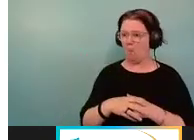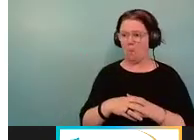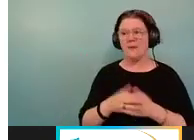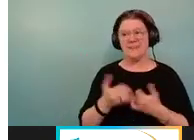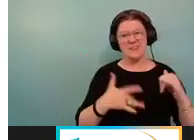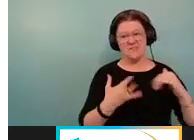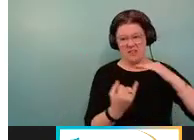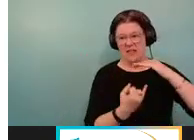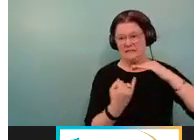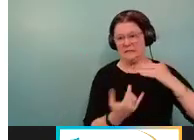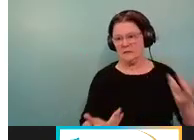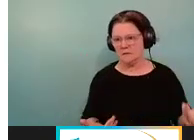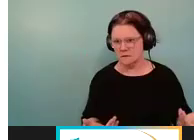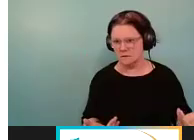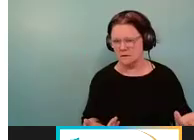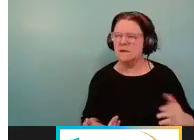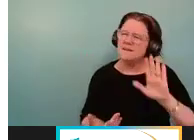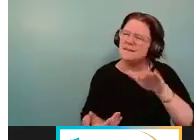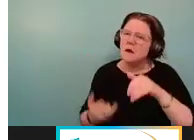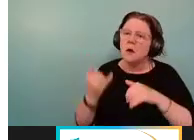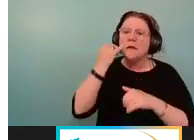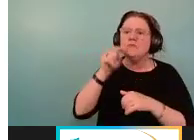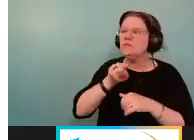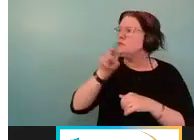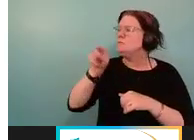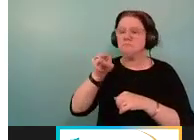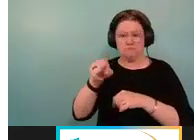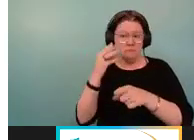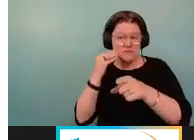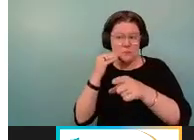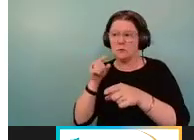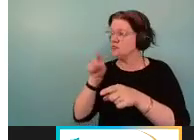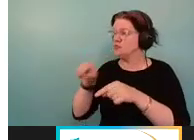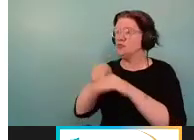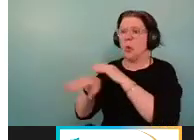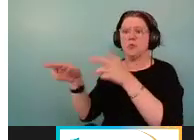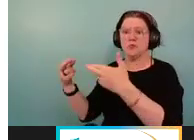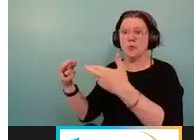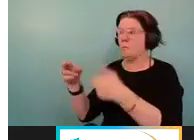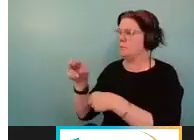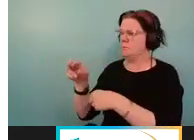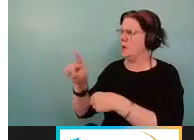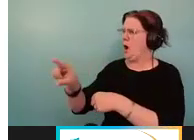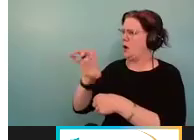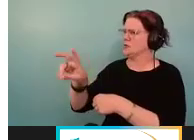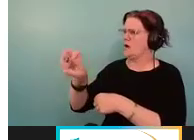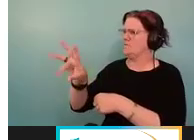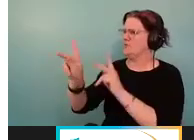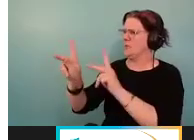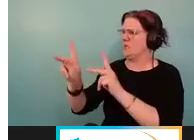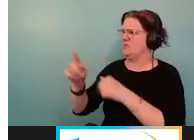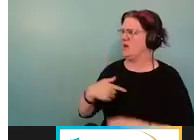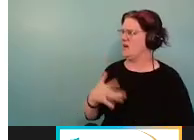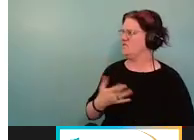isolated. I mean, how many of you have been in a room where there's 100 people and you're still lonely or you're still feeling